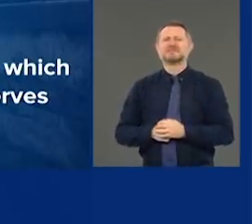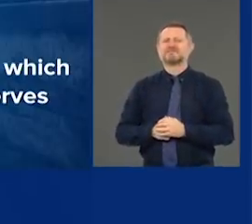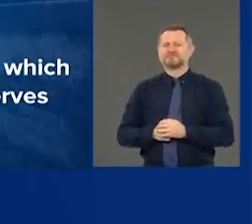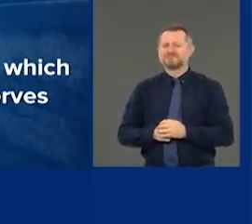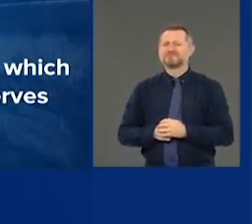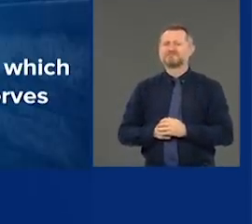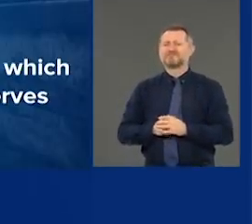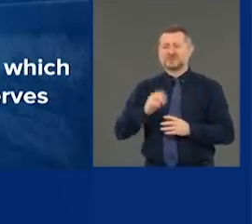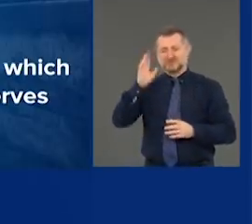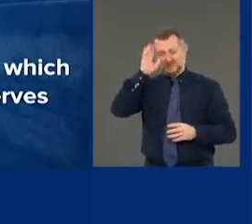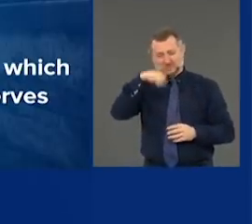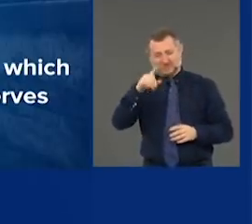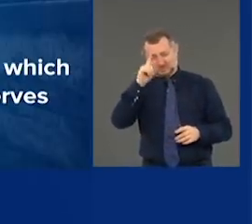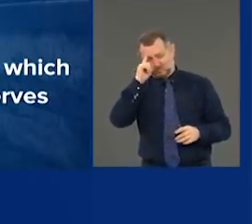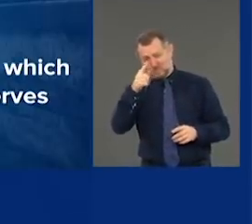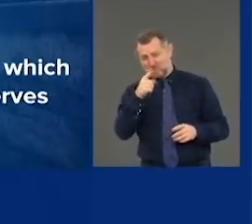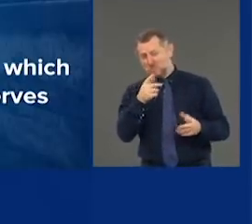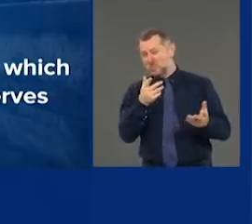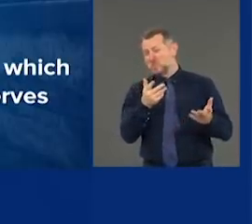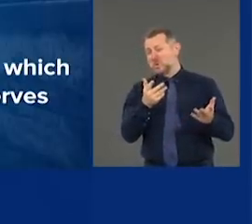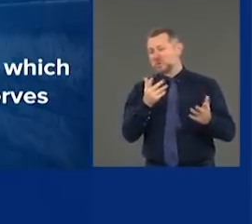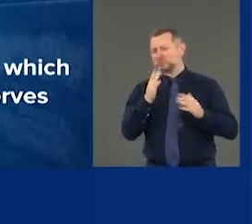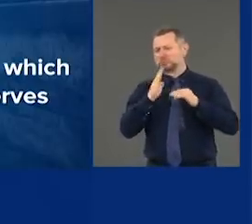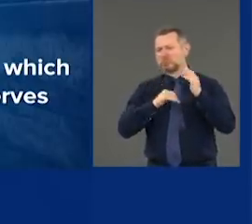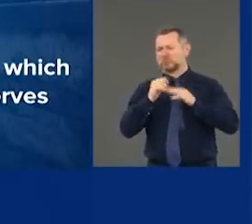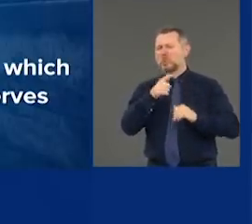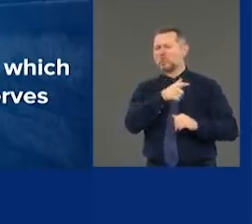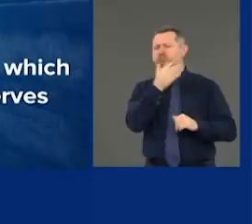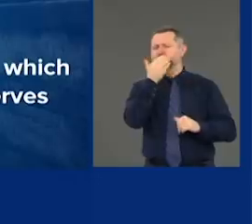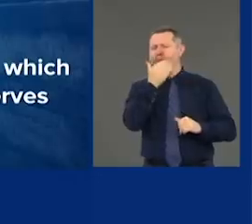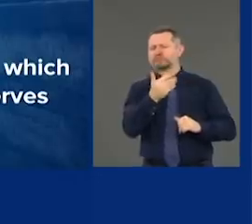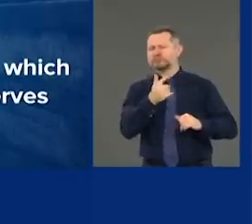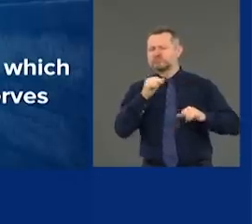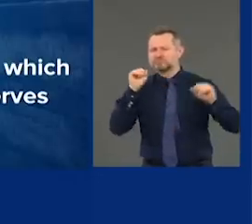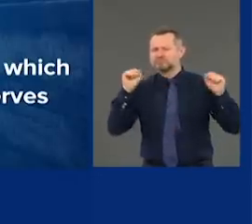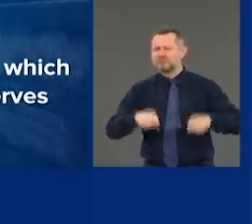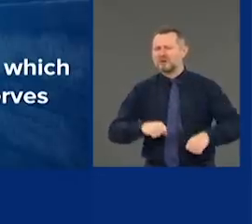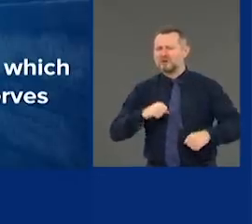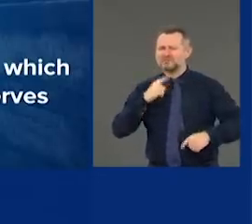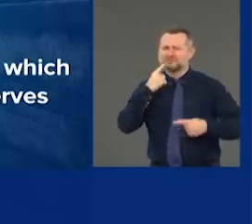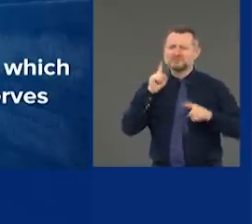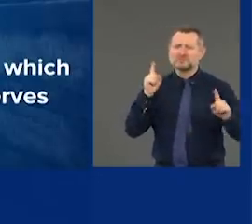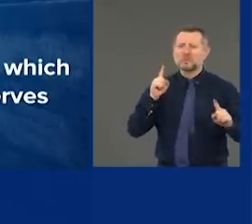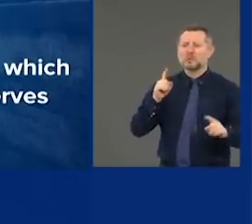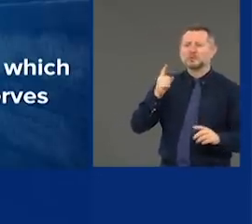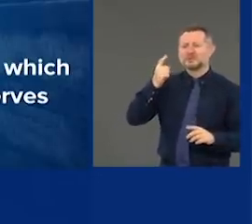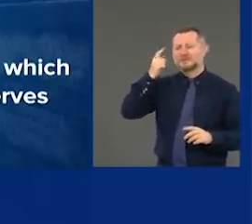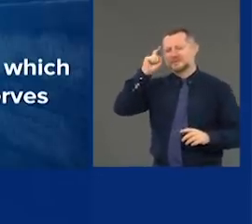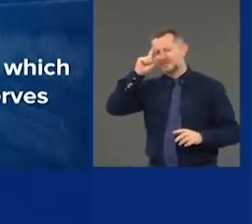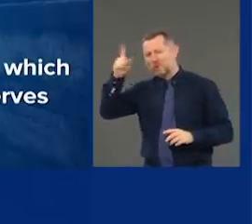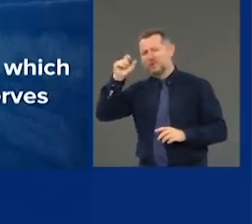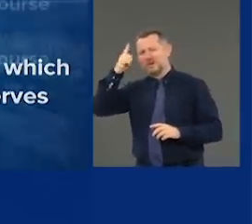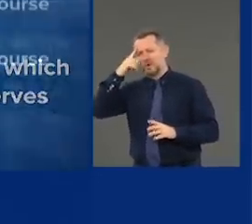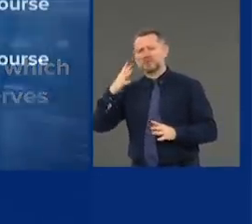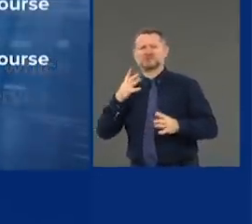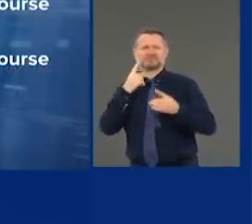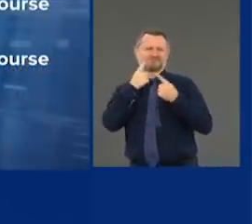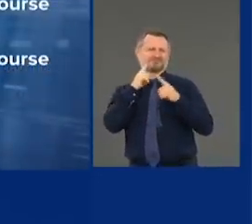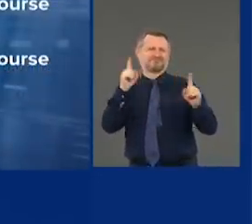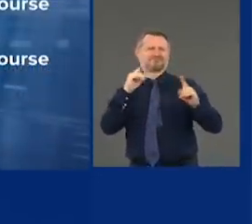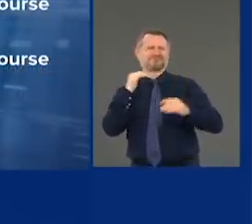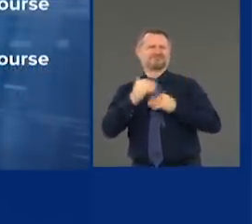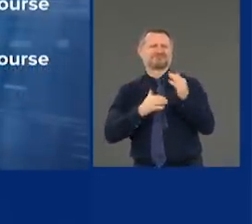government construction does not have to be an oxymoron. You can have smart government construction, and Jano Lieber showed